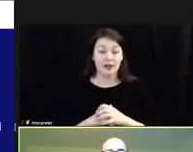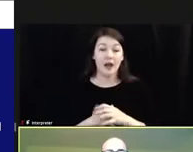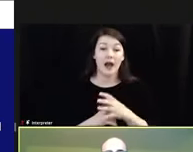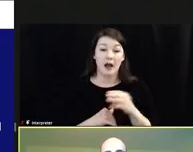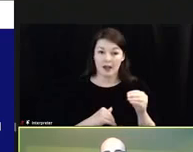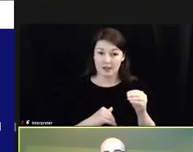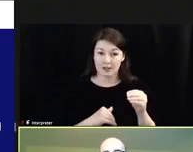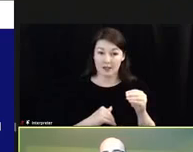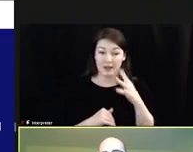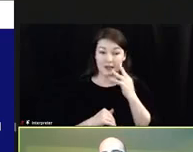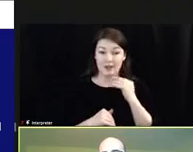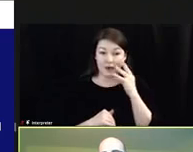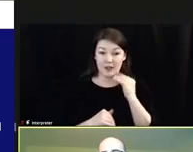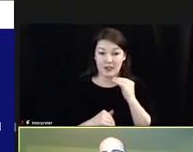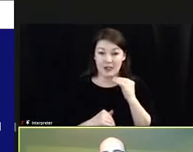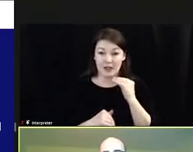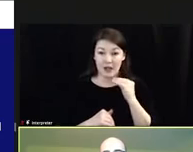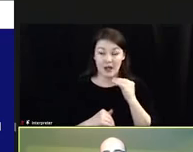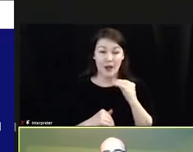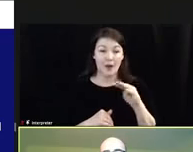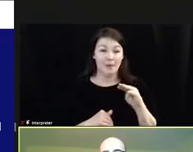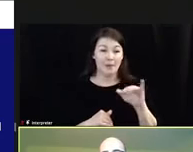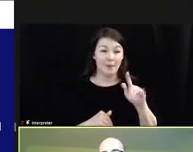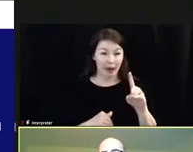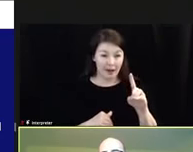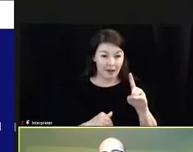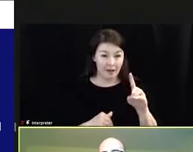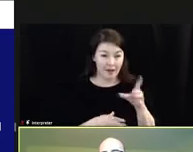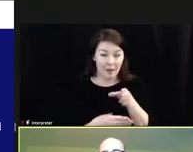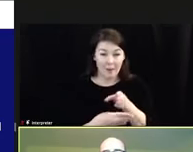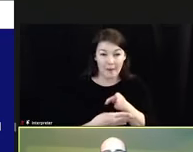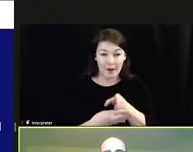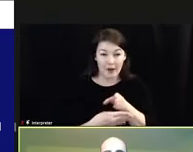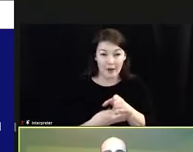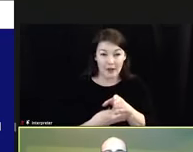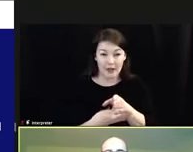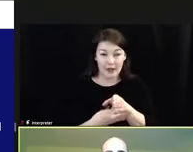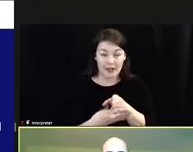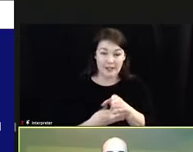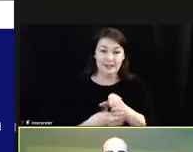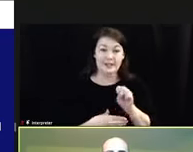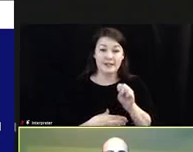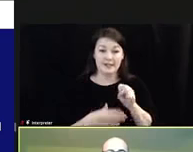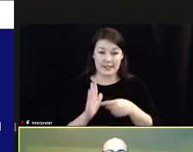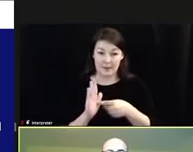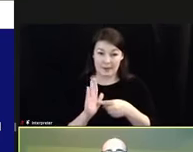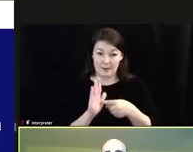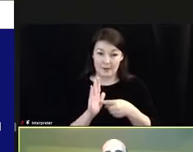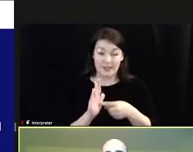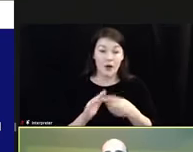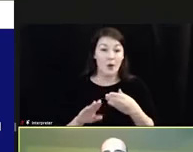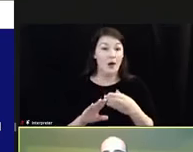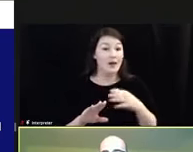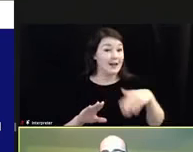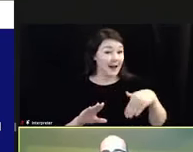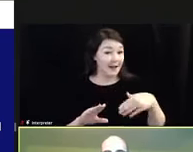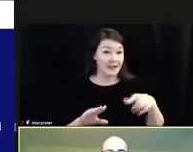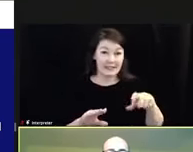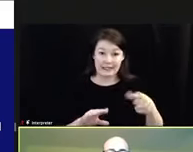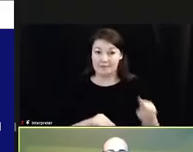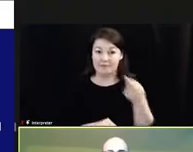are experiencing mild to moderate symptoms prior to the need for being admitted to the hospital. Additionally, you must